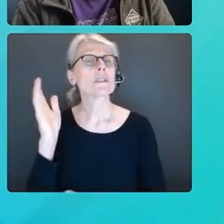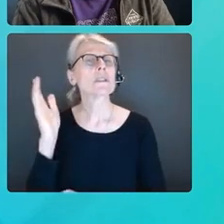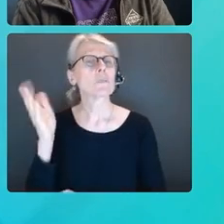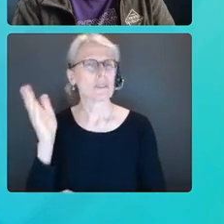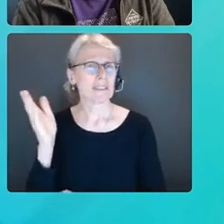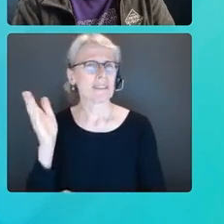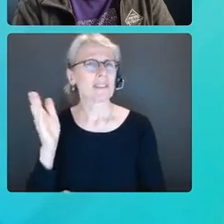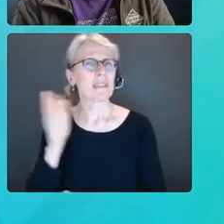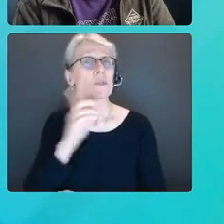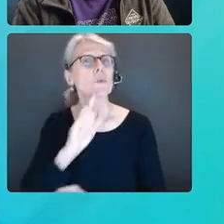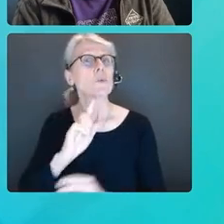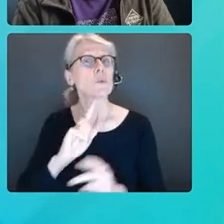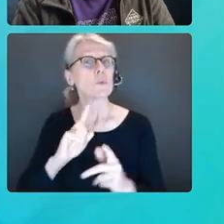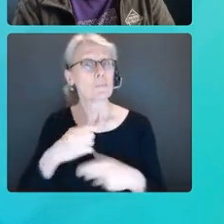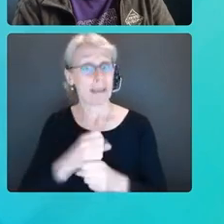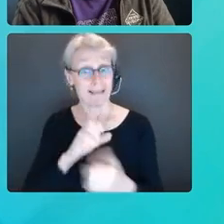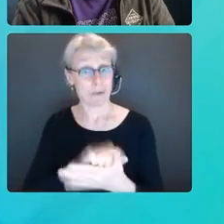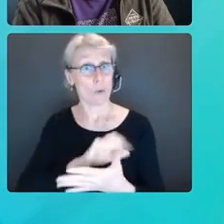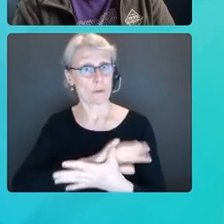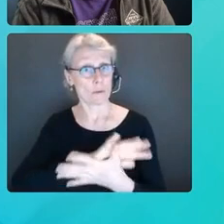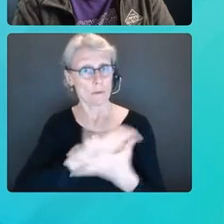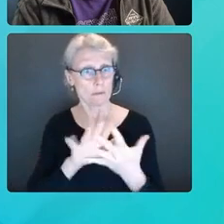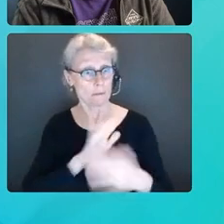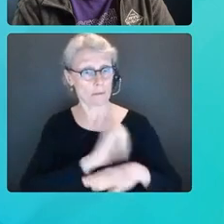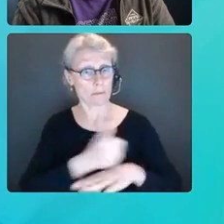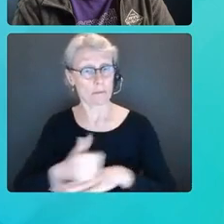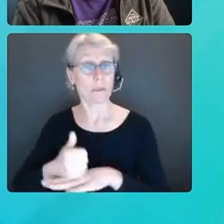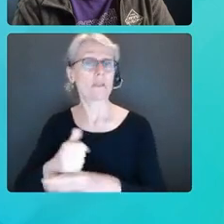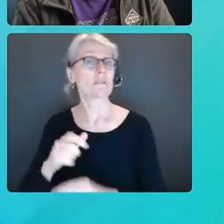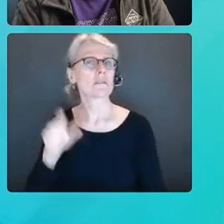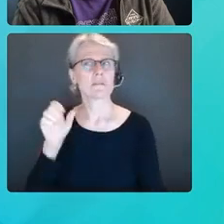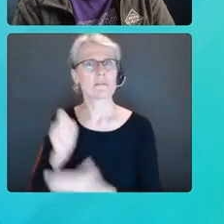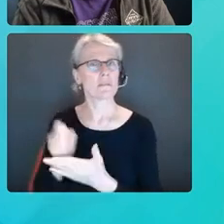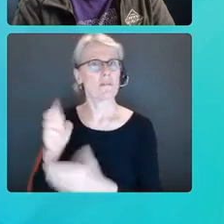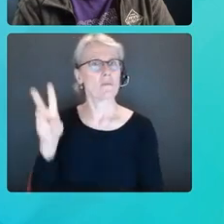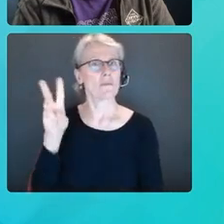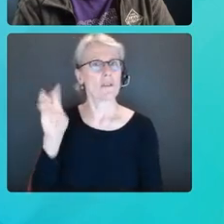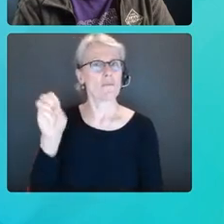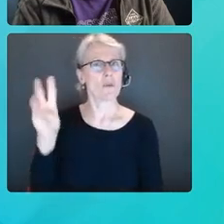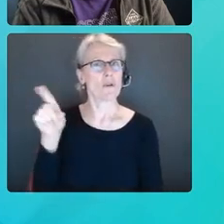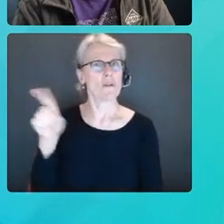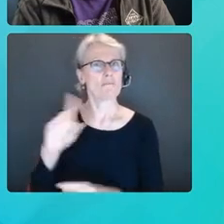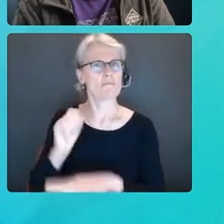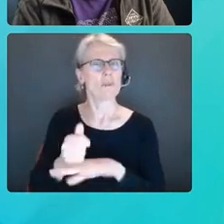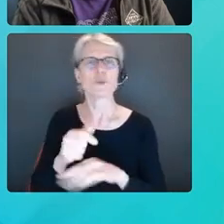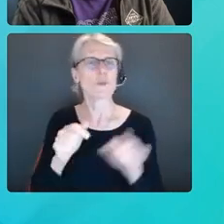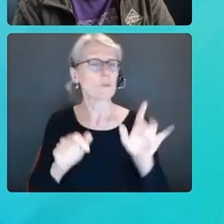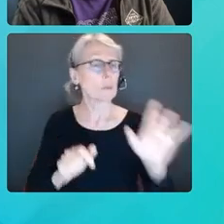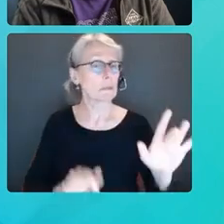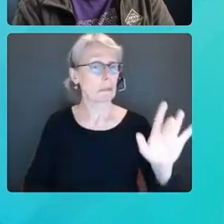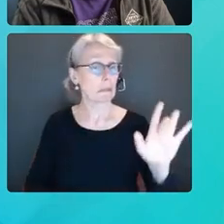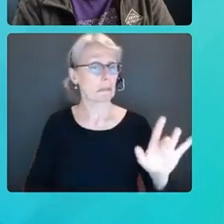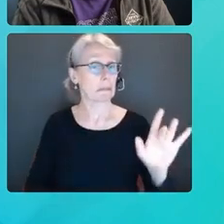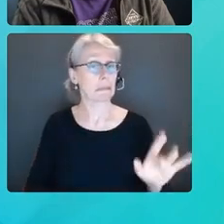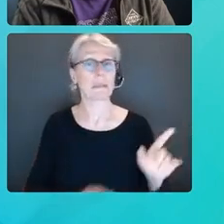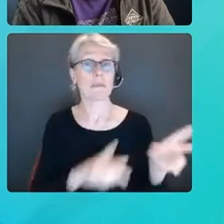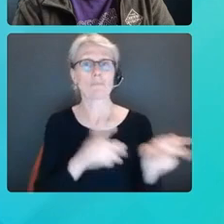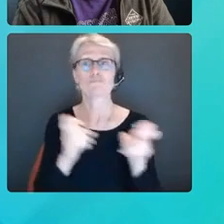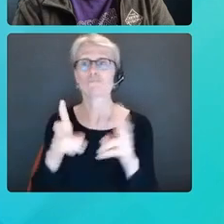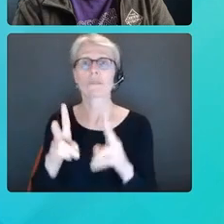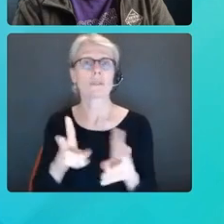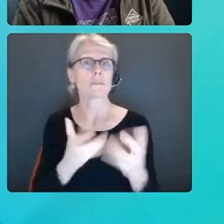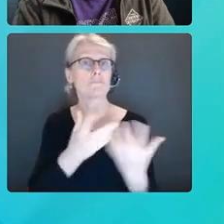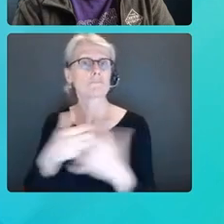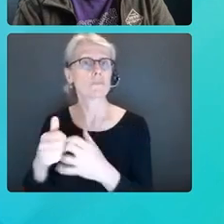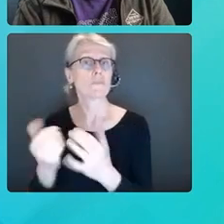is actually done behind the scenes, and just with a couple of clicks there'll be things that you'll be responsible for that will be able to be transitioned over to your